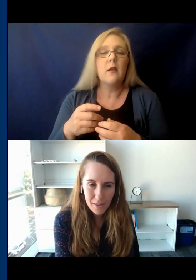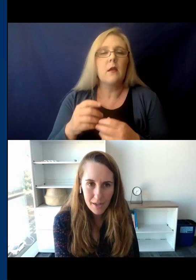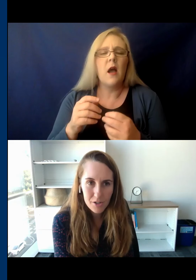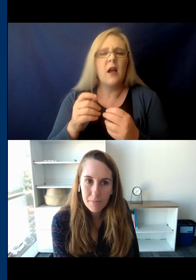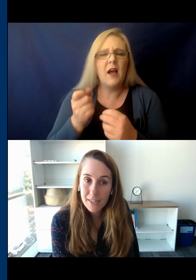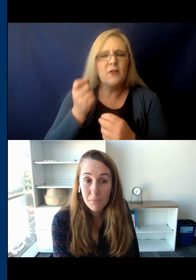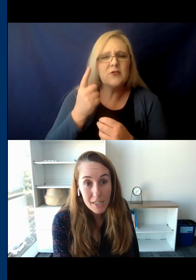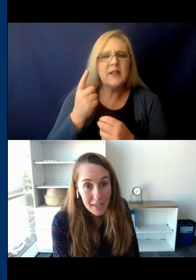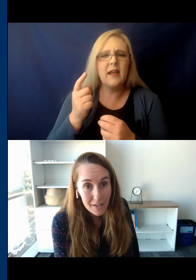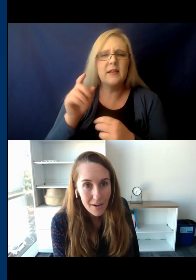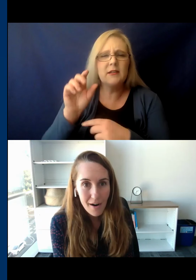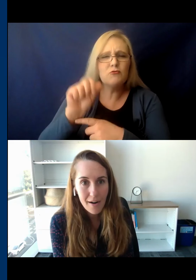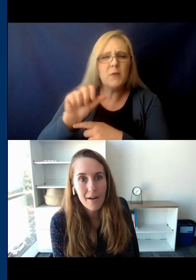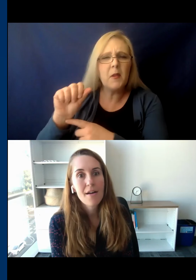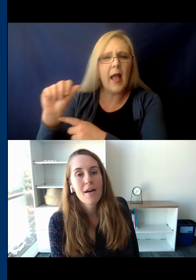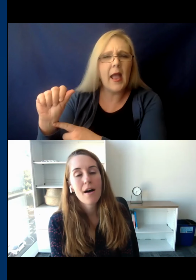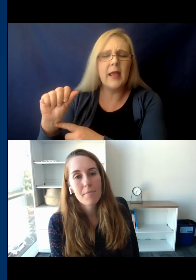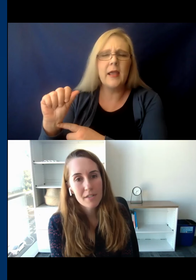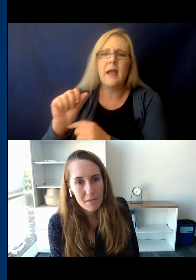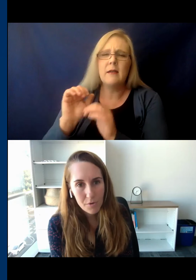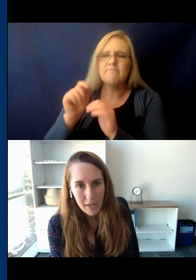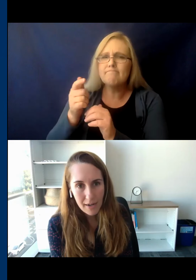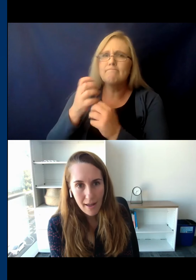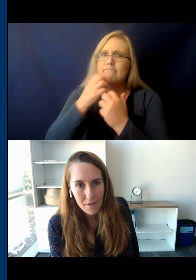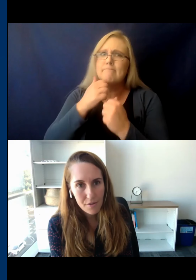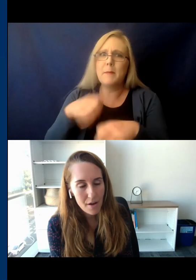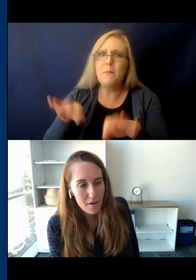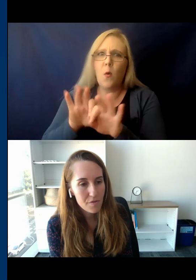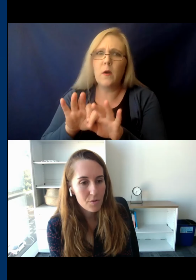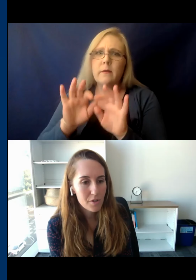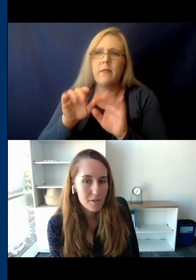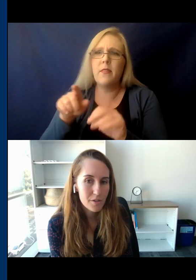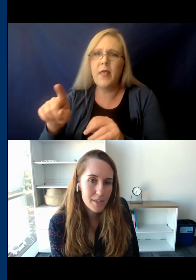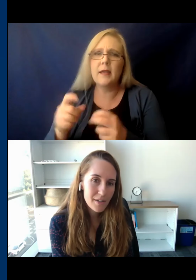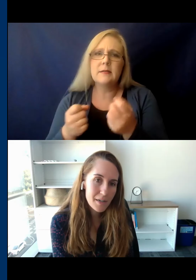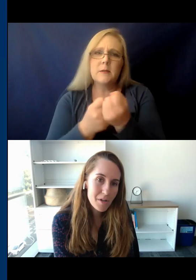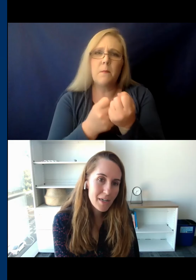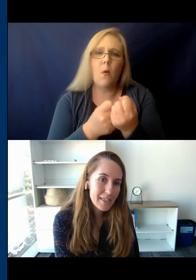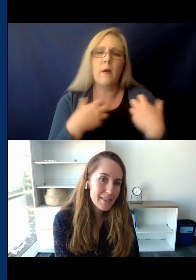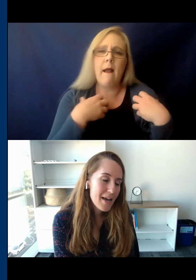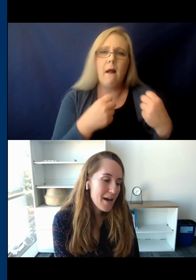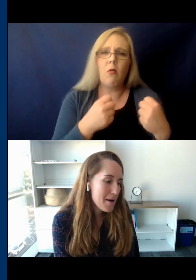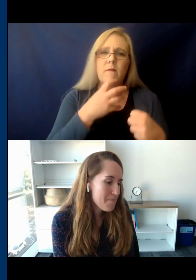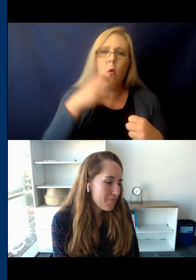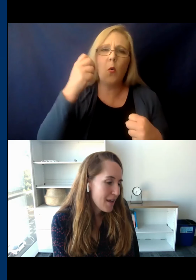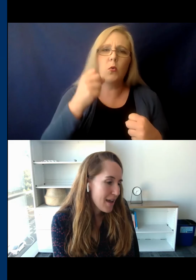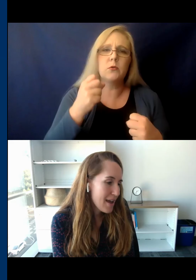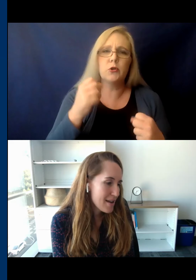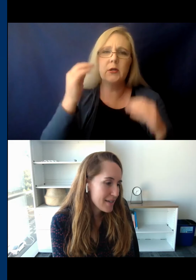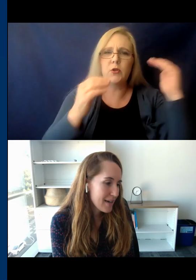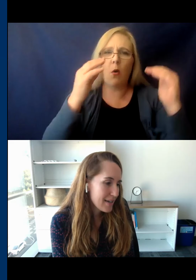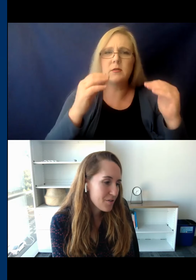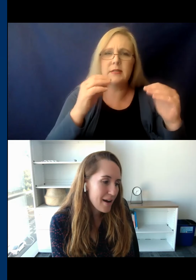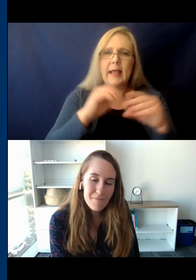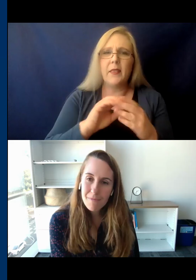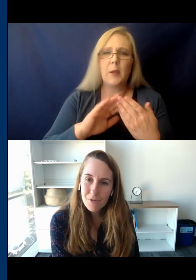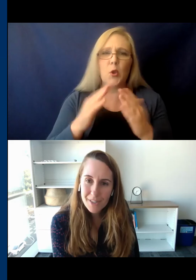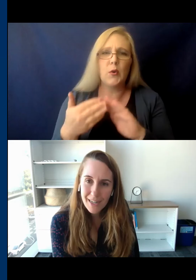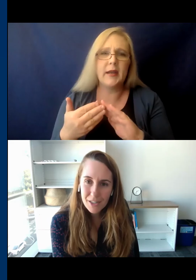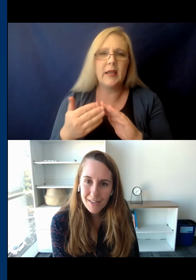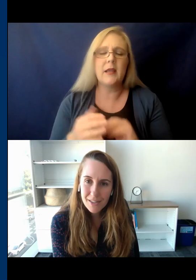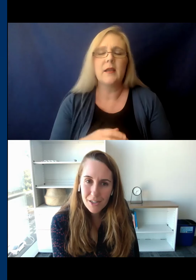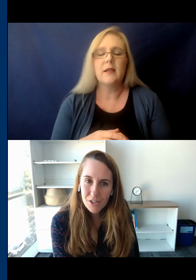important the AAAs in particular are in supporting health of older adults in their communities. So